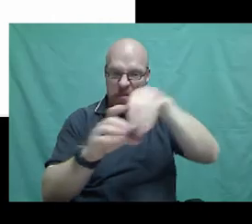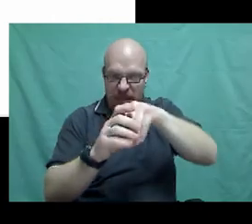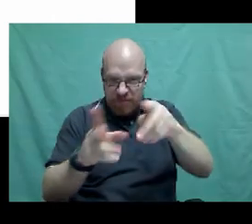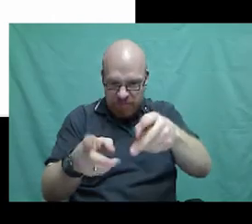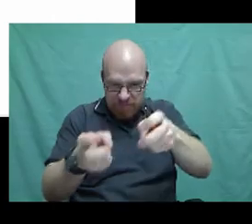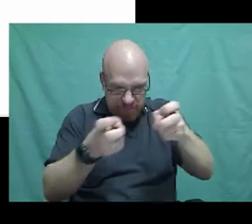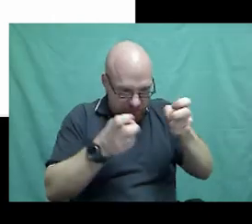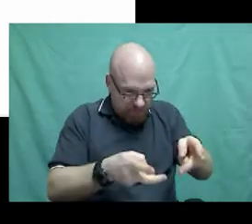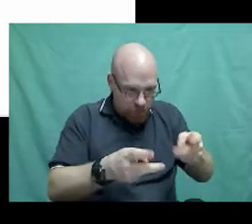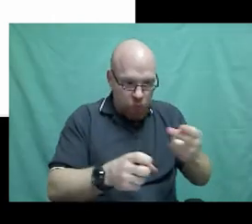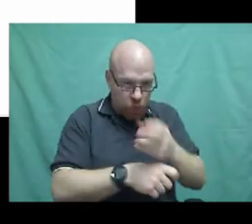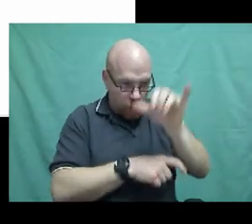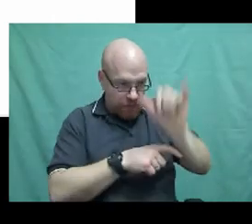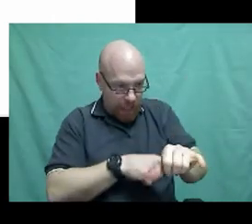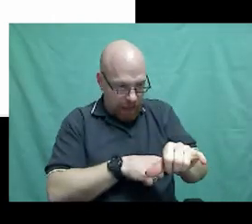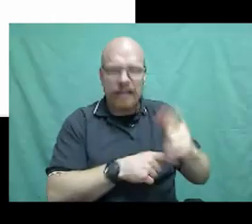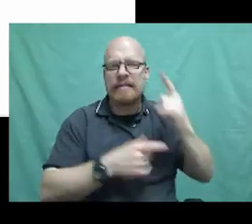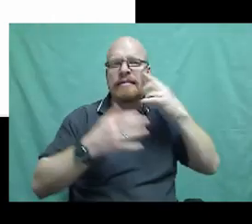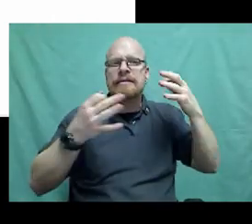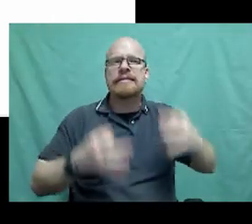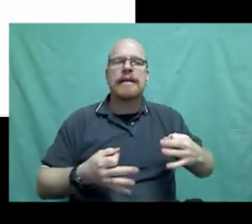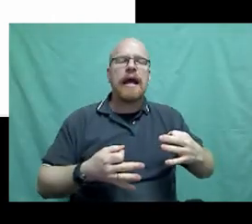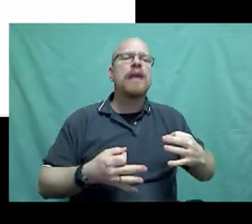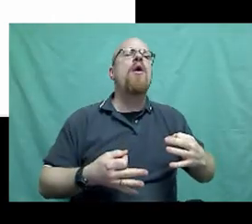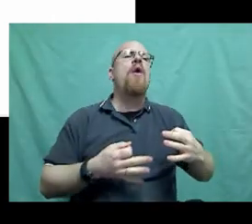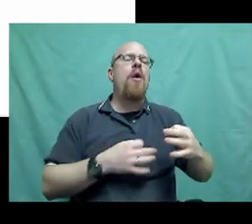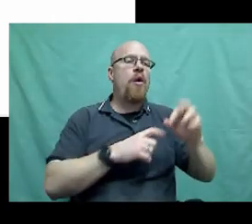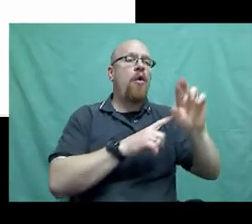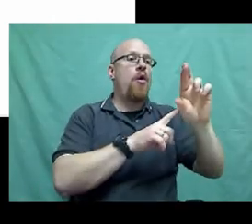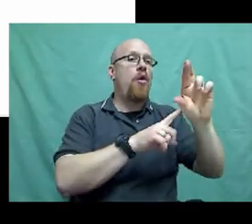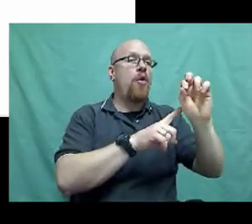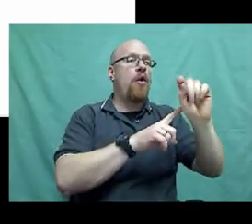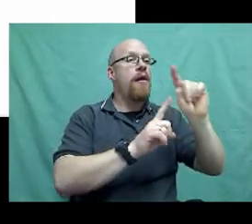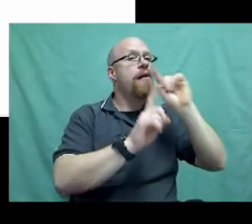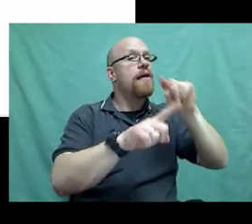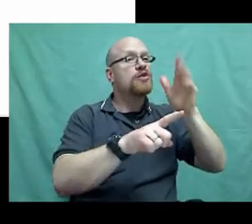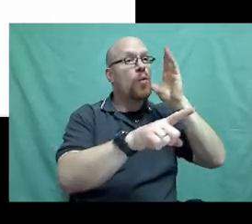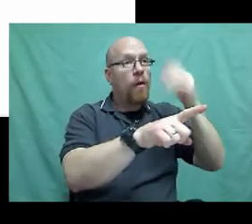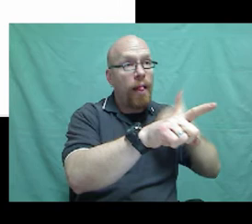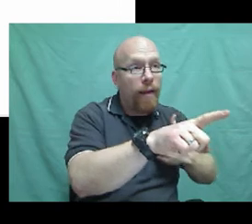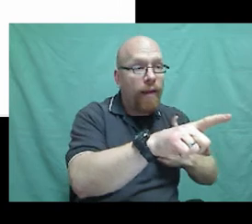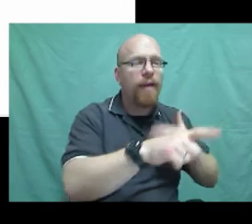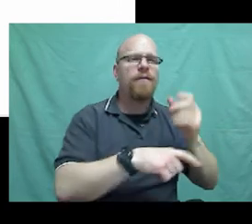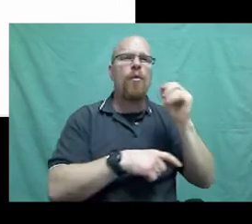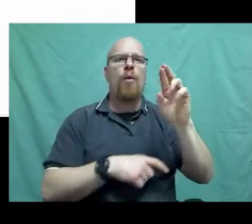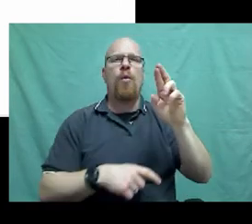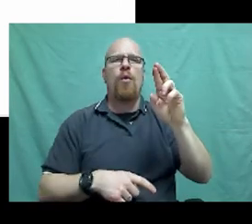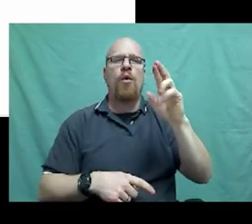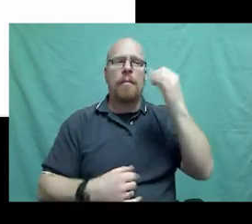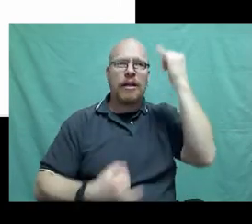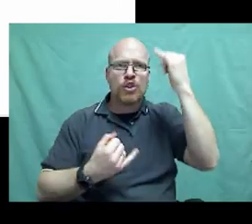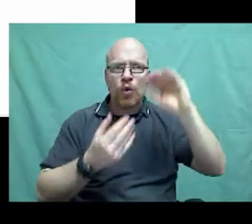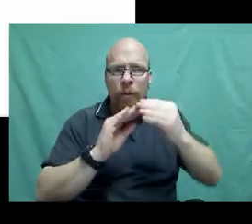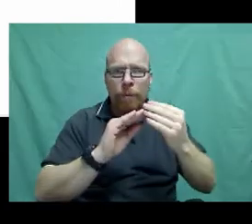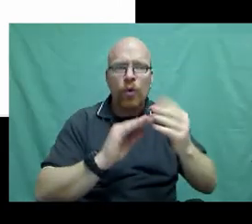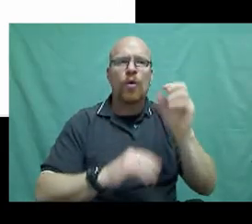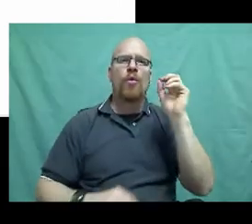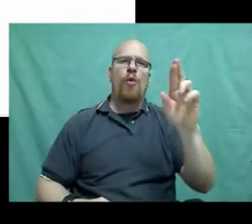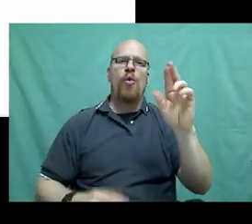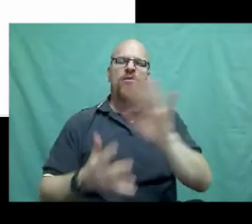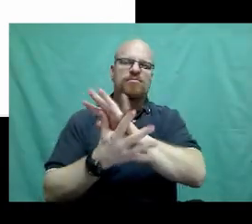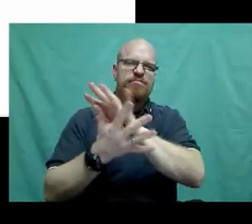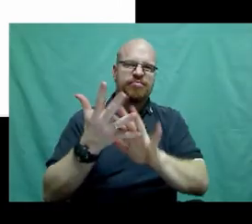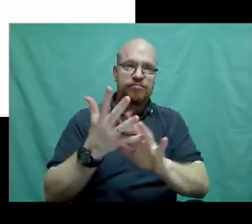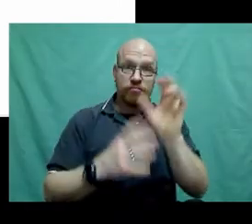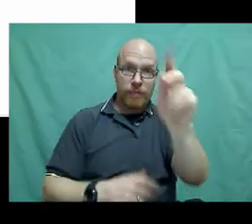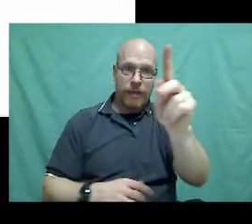formula. You pull it out, you use this to decide, oh, okay, my answer is going to be a positive or a